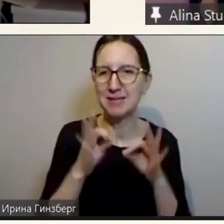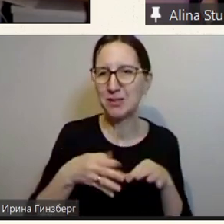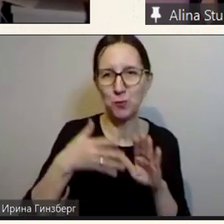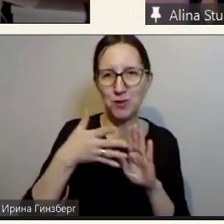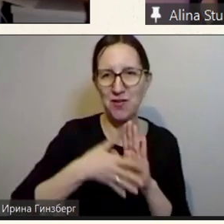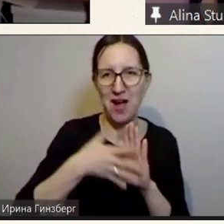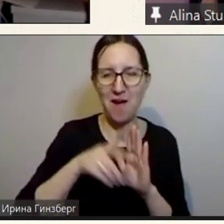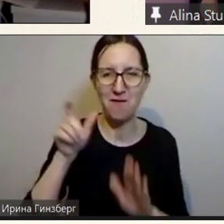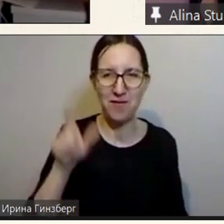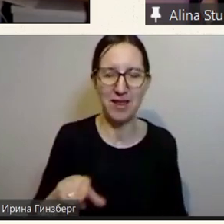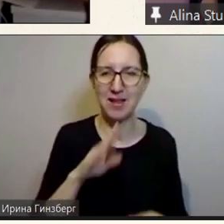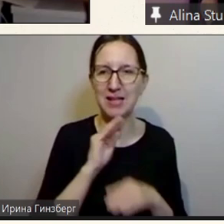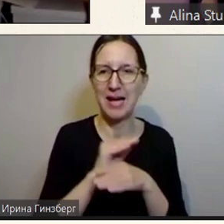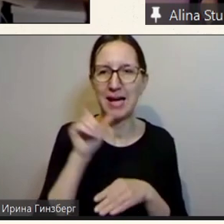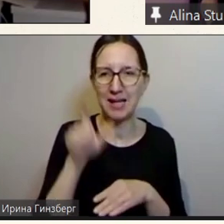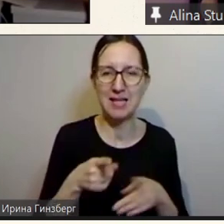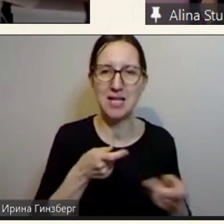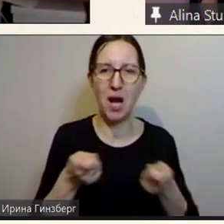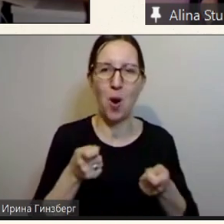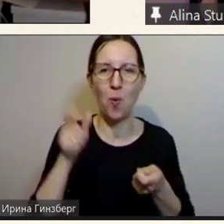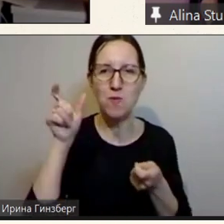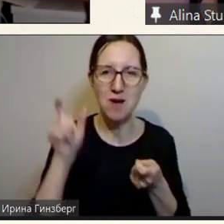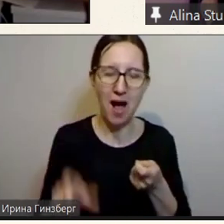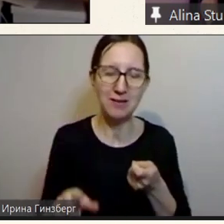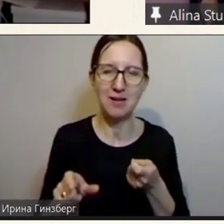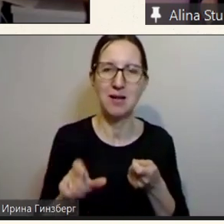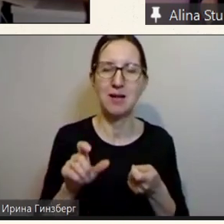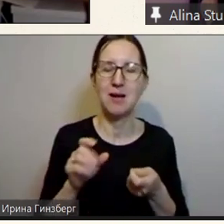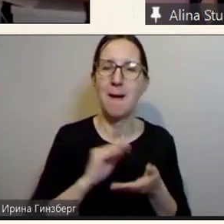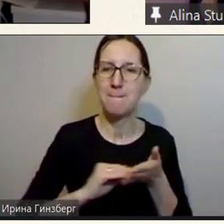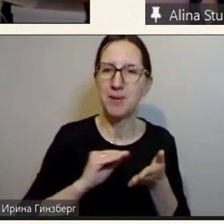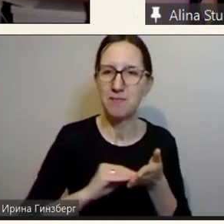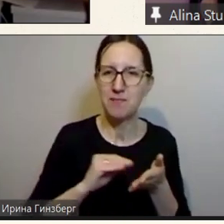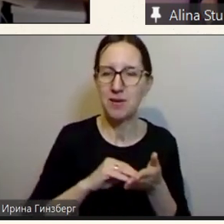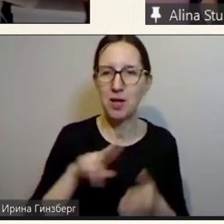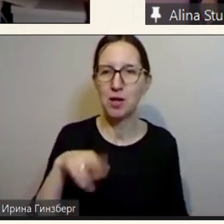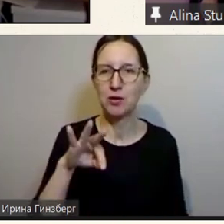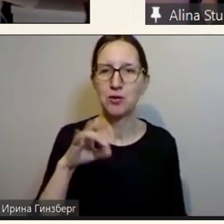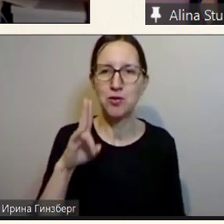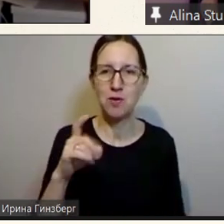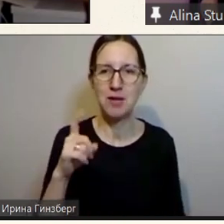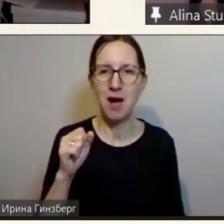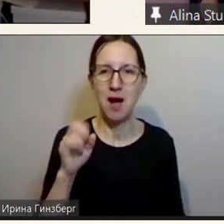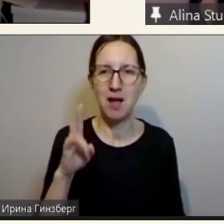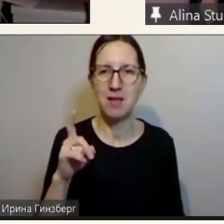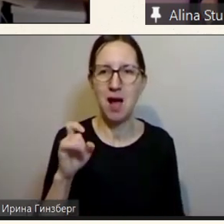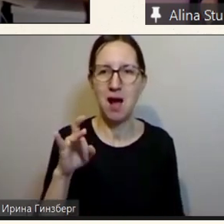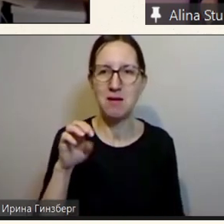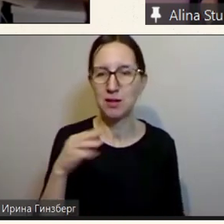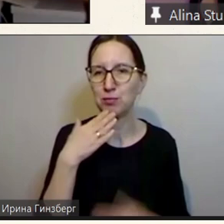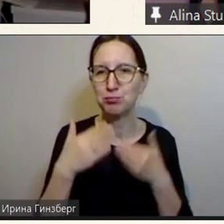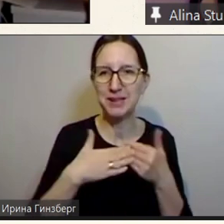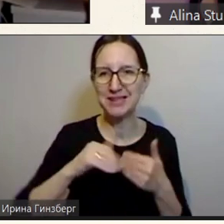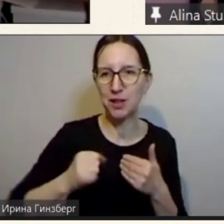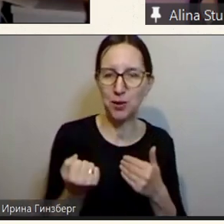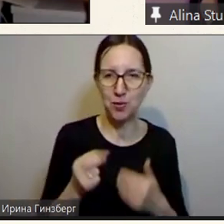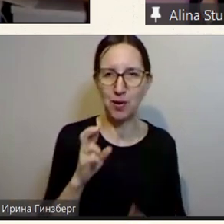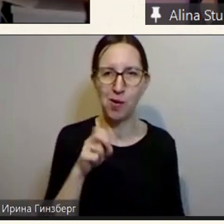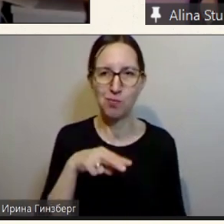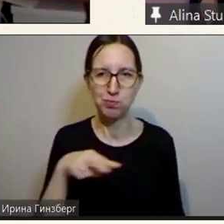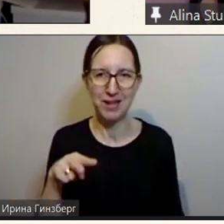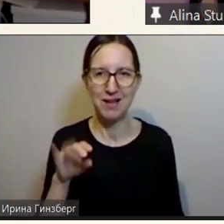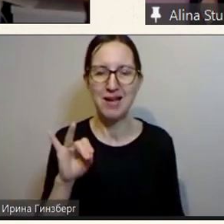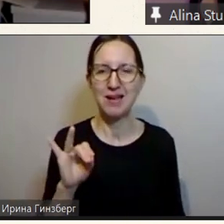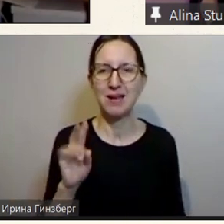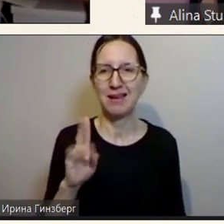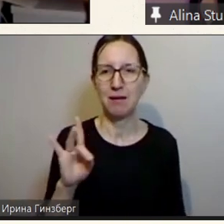talk by a wonderful art critic, John Hanhart. He's the close